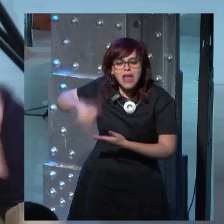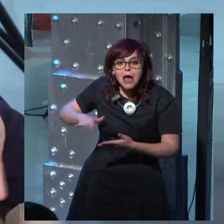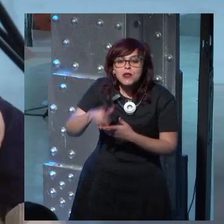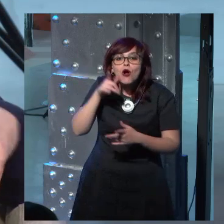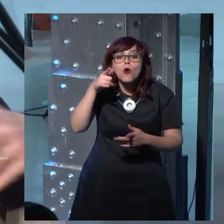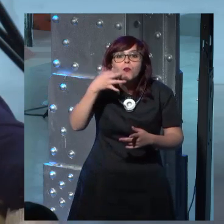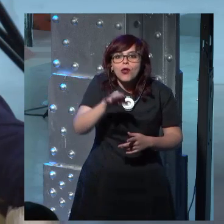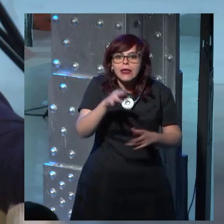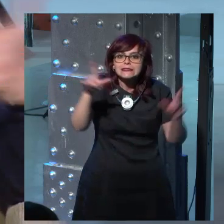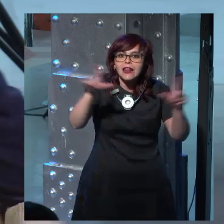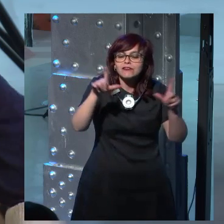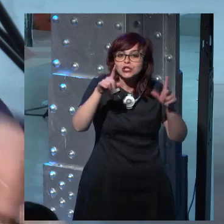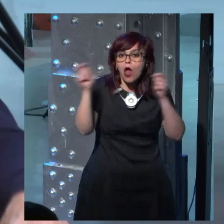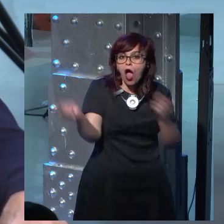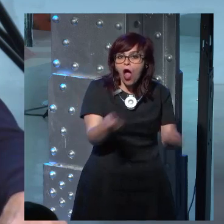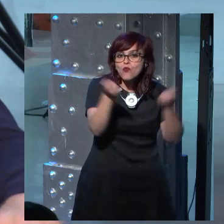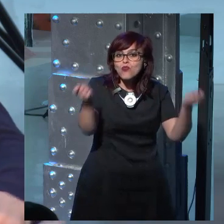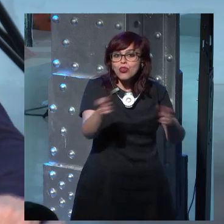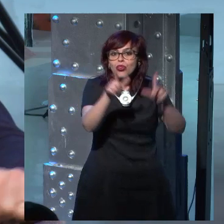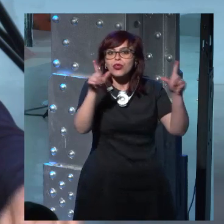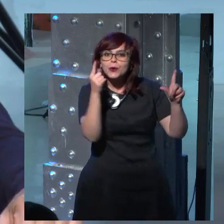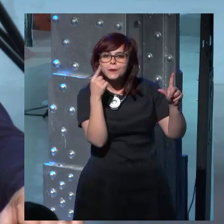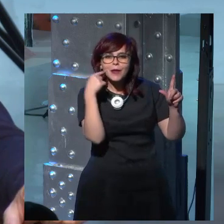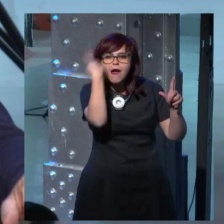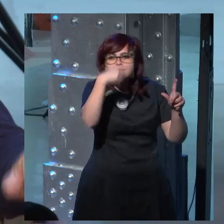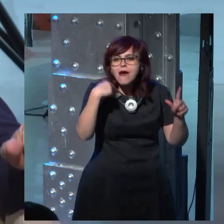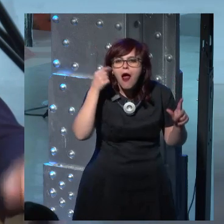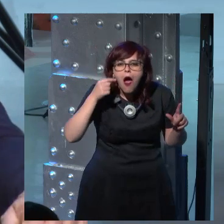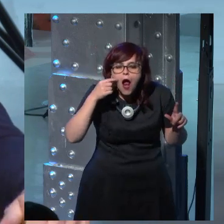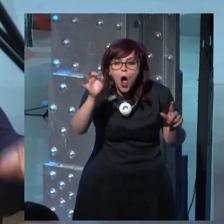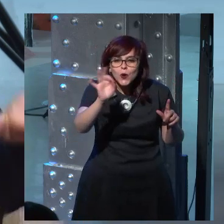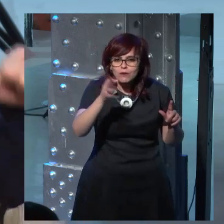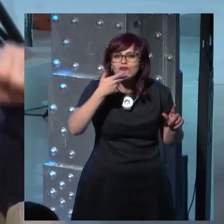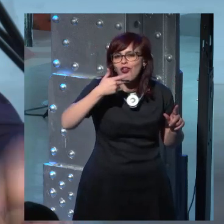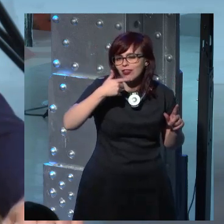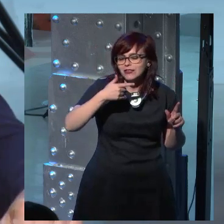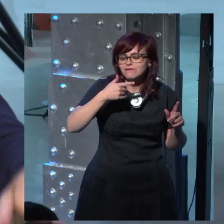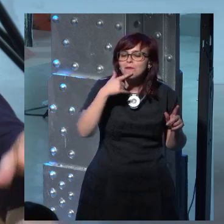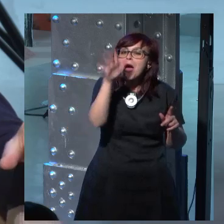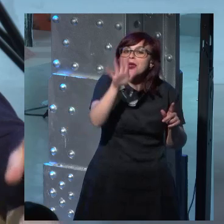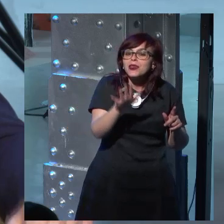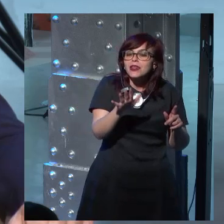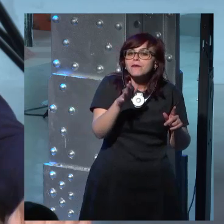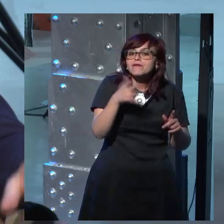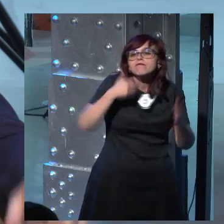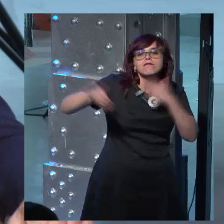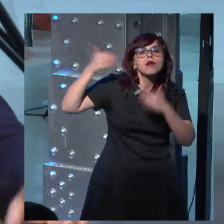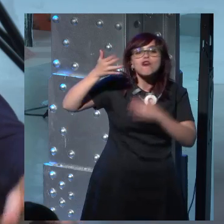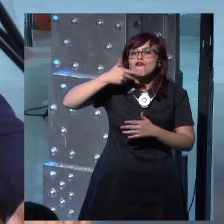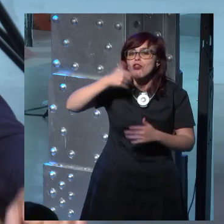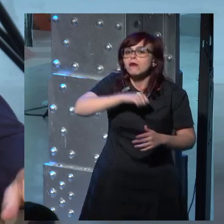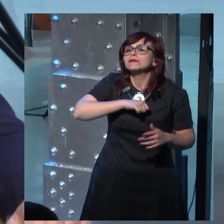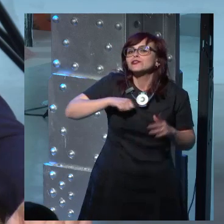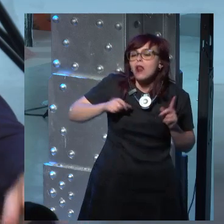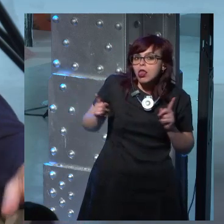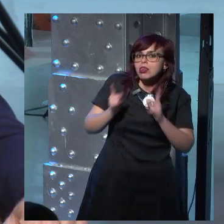or he had some experience with him. I feel he had some experience. He seemed to know a lot about the kind of